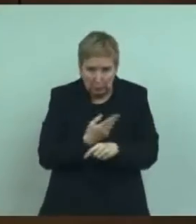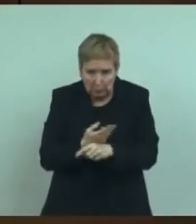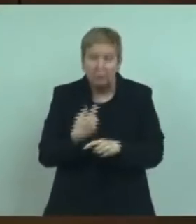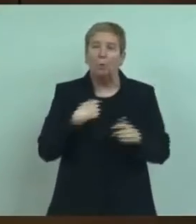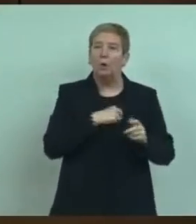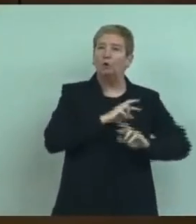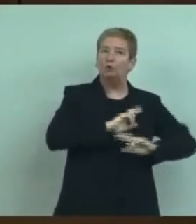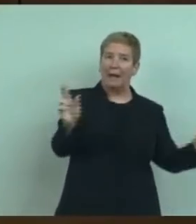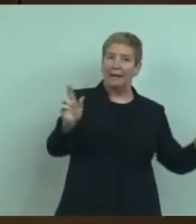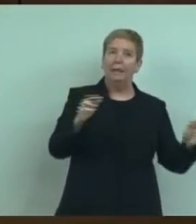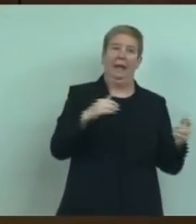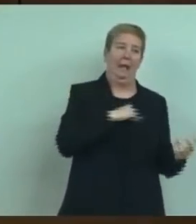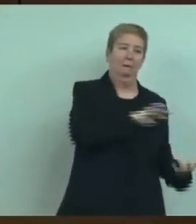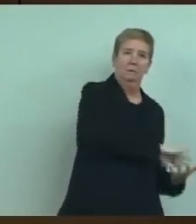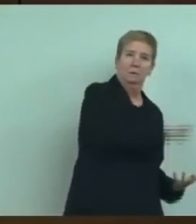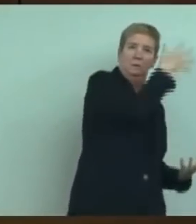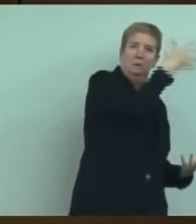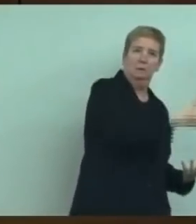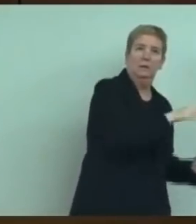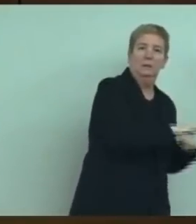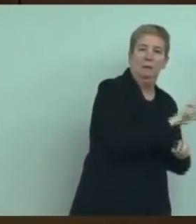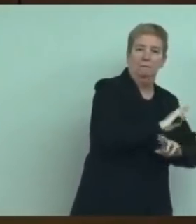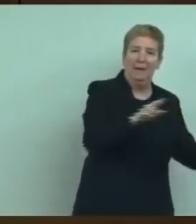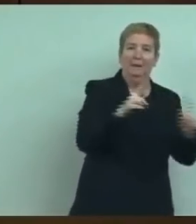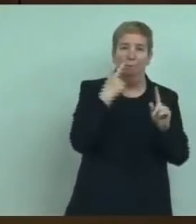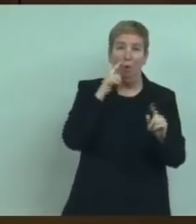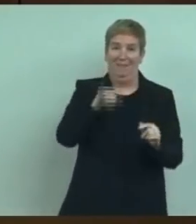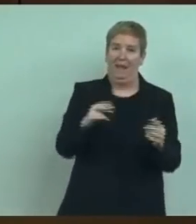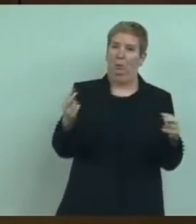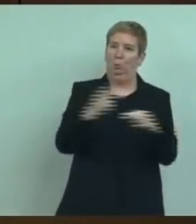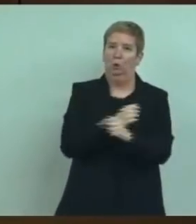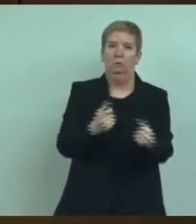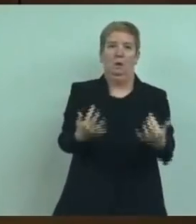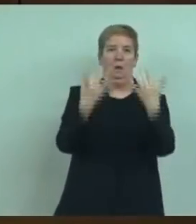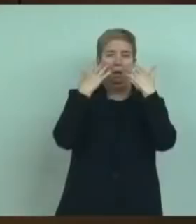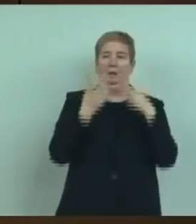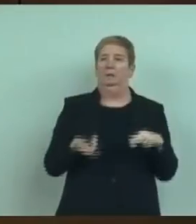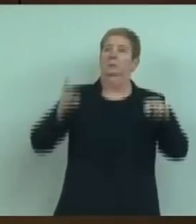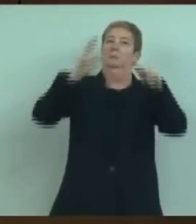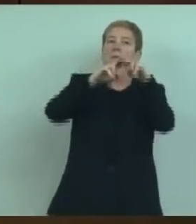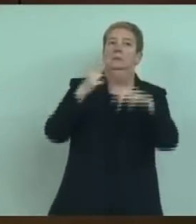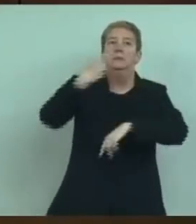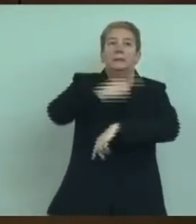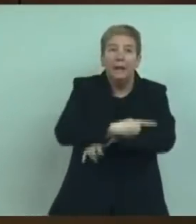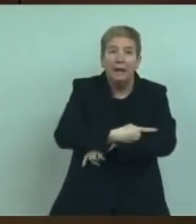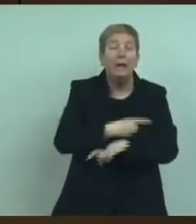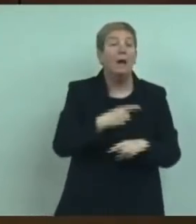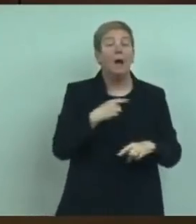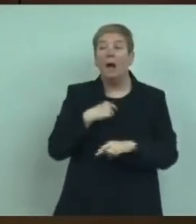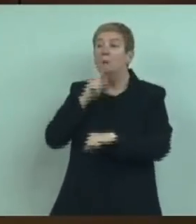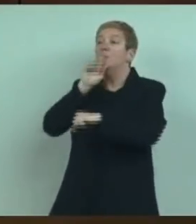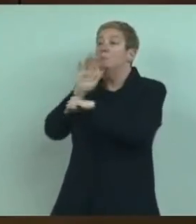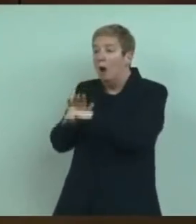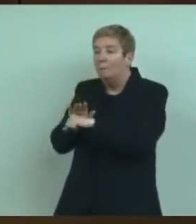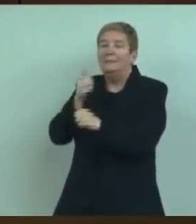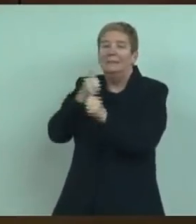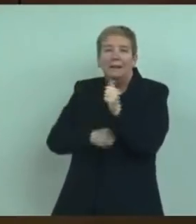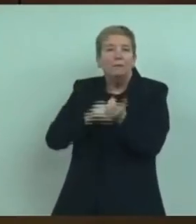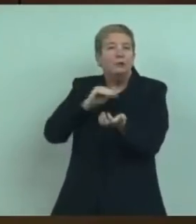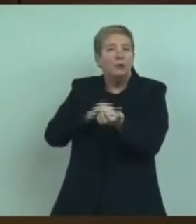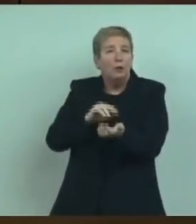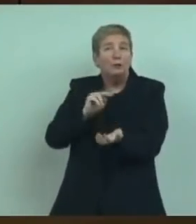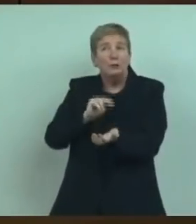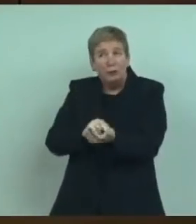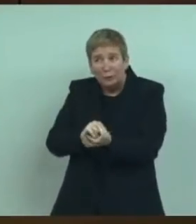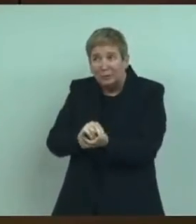we're addressing that we're going to have even more available. Can I promise every healthcare worker and every New Mexican that we're going to have enough of